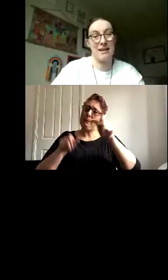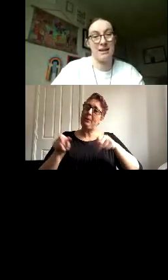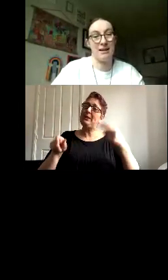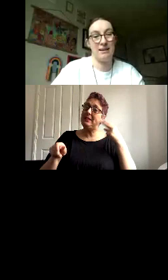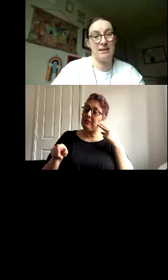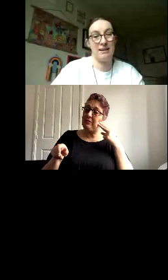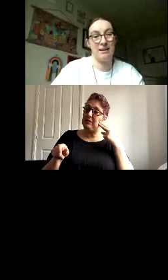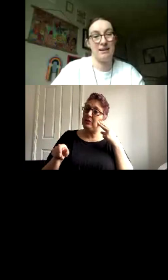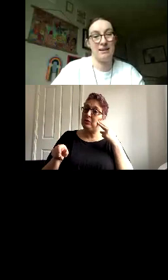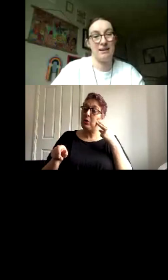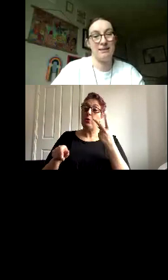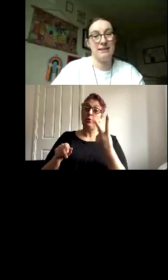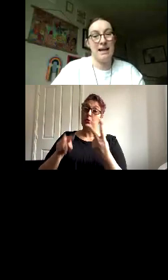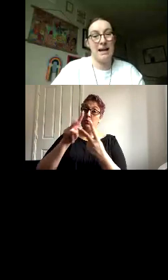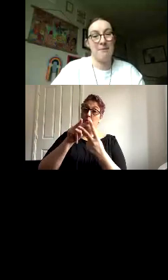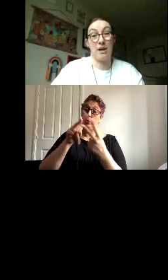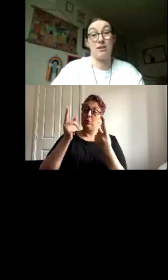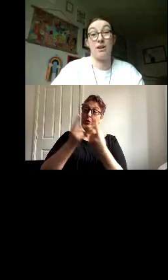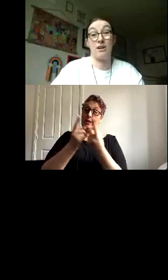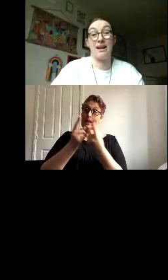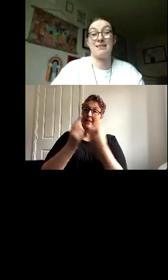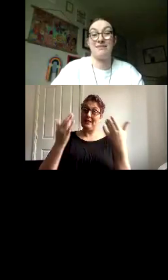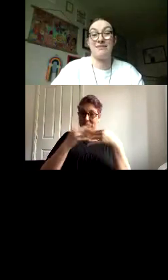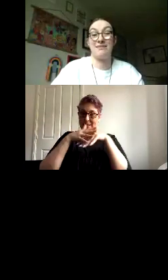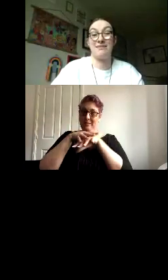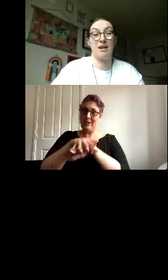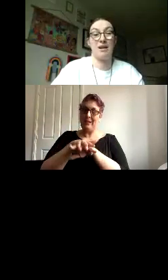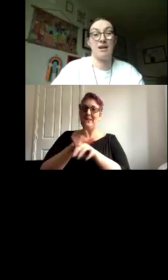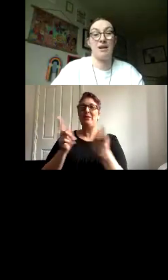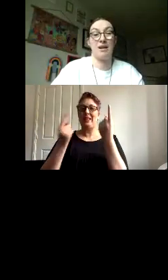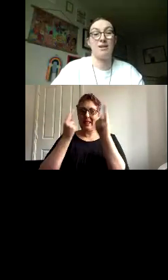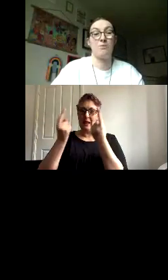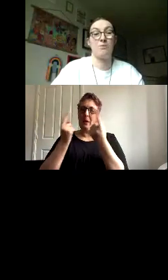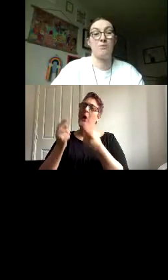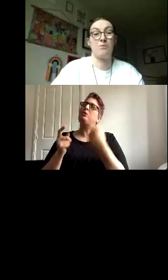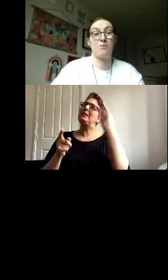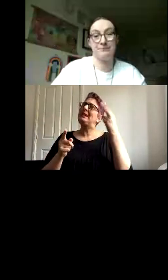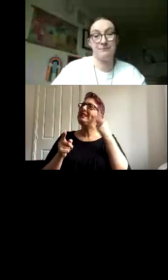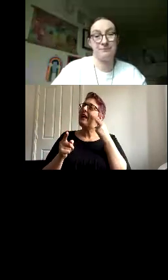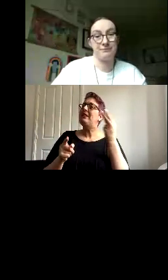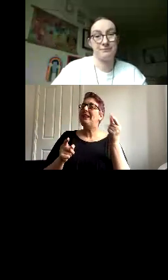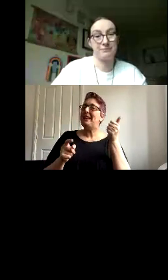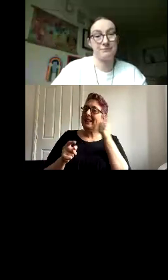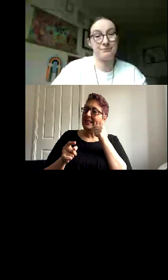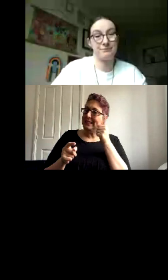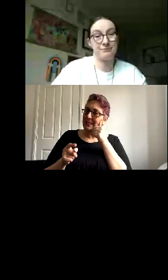coming together, then we're going to look at deaf insight within palliative care today.